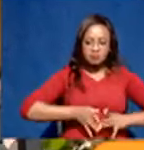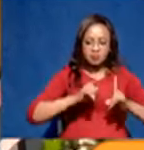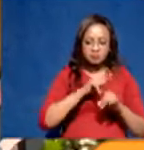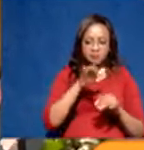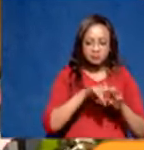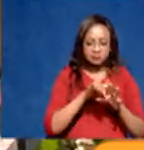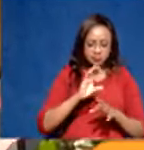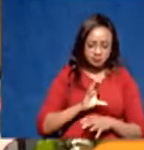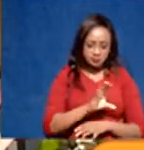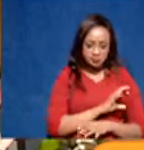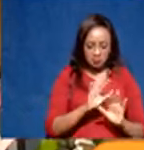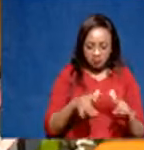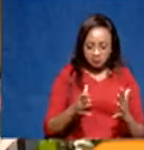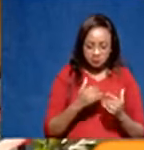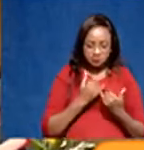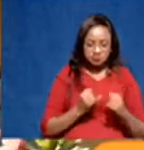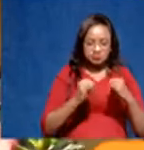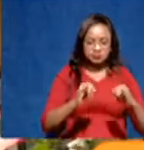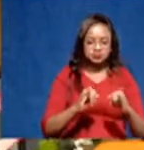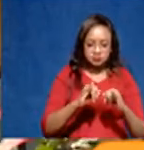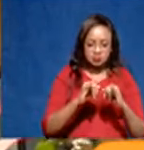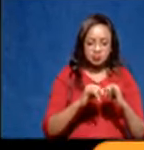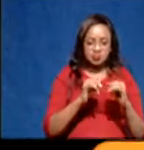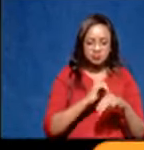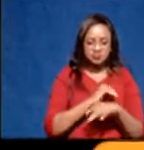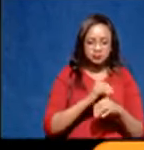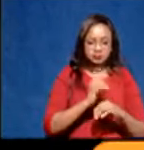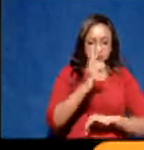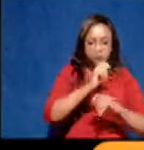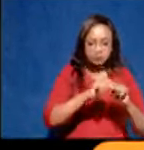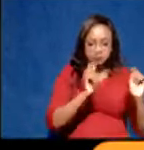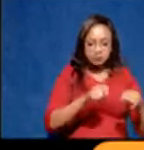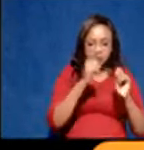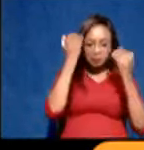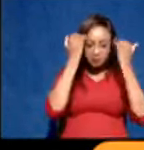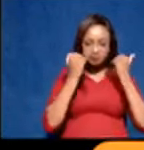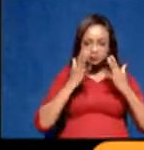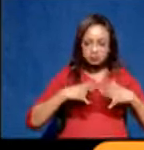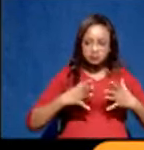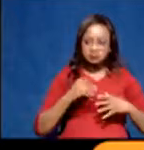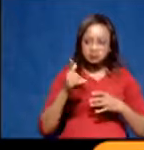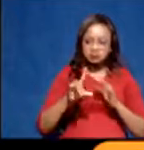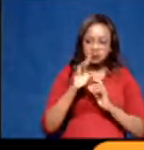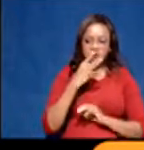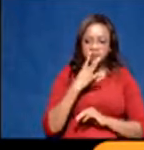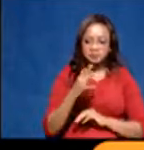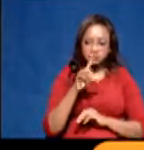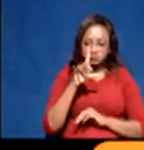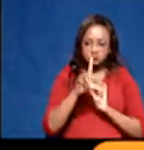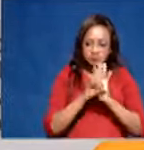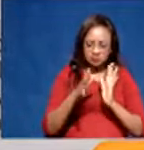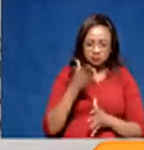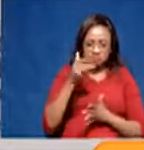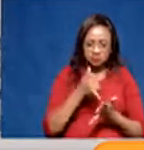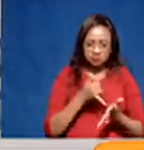on Operationalization of Judiciary Desks at Huduma Centers, attended by close to 400 lawyers, LSK urged the